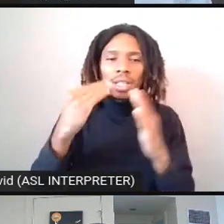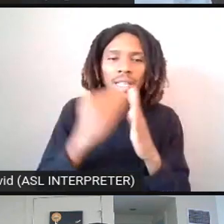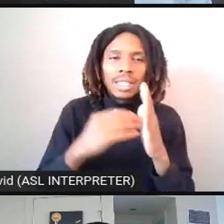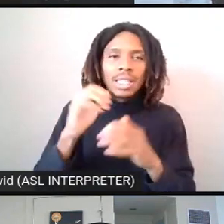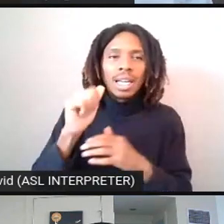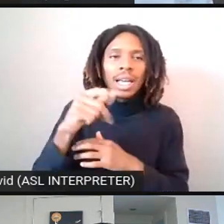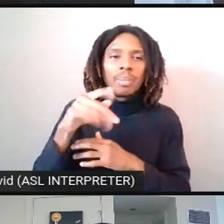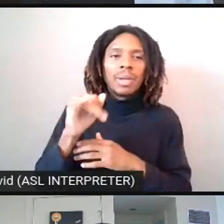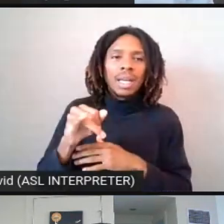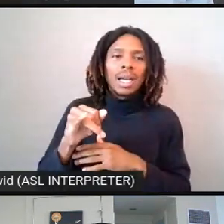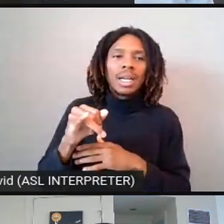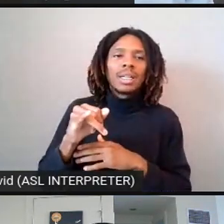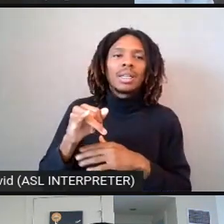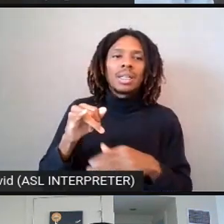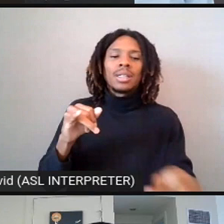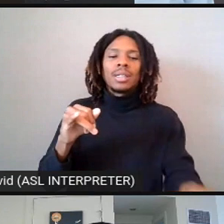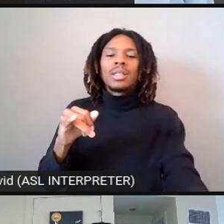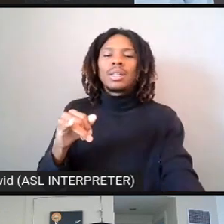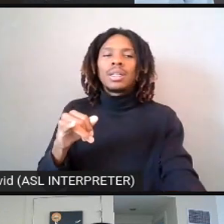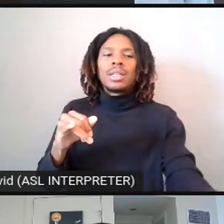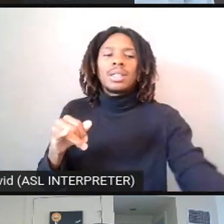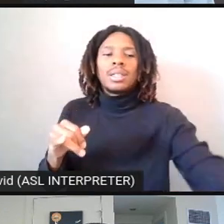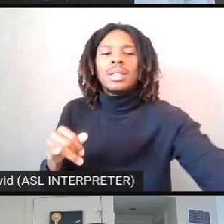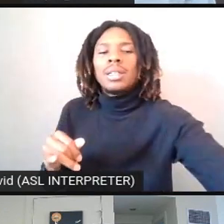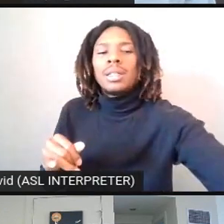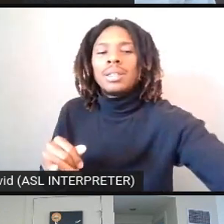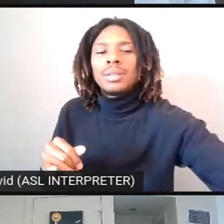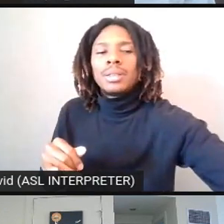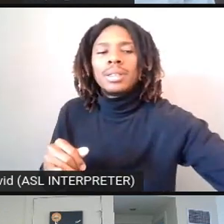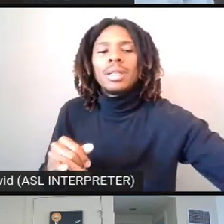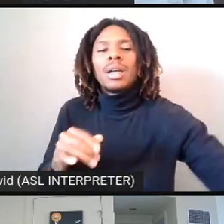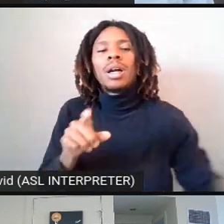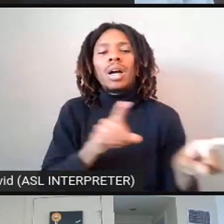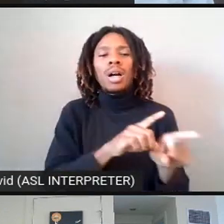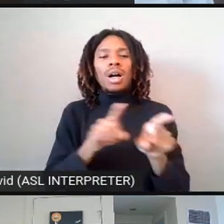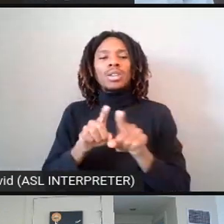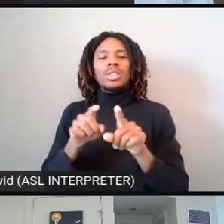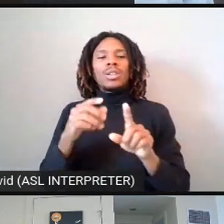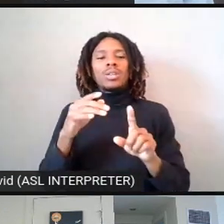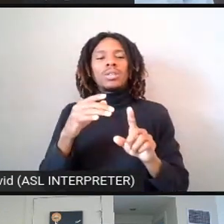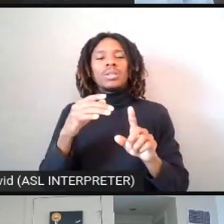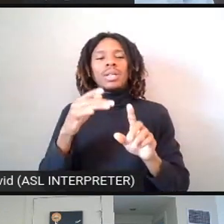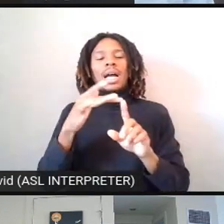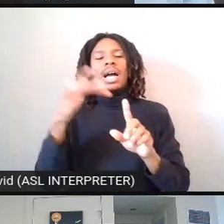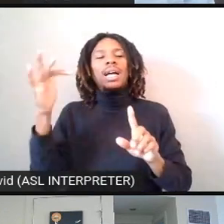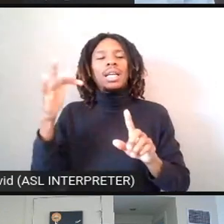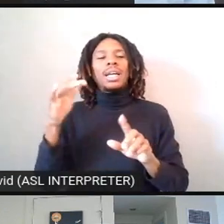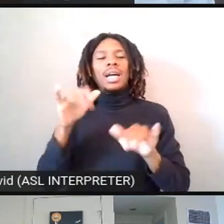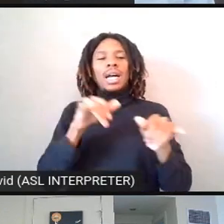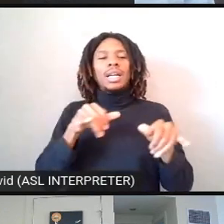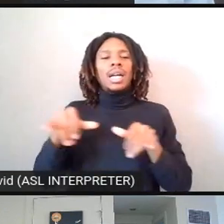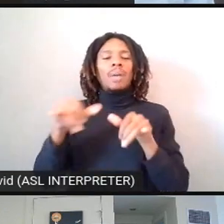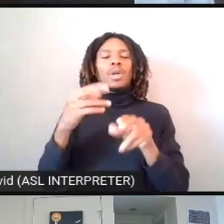exposed by Cloud Control API, and also outline a common use case, which I just referenced earlier, that is listing and deleting resources outside the